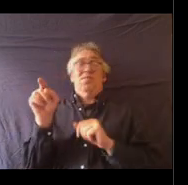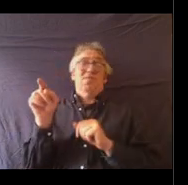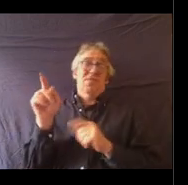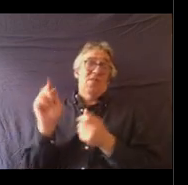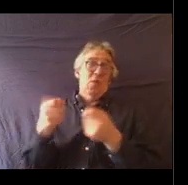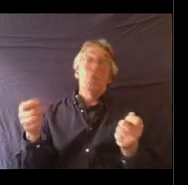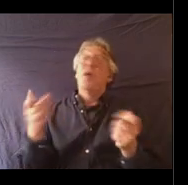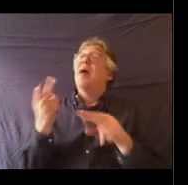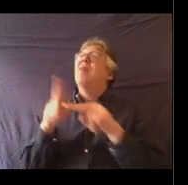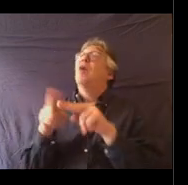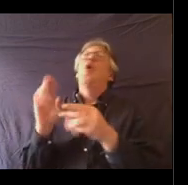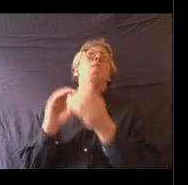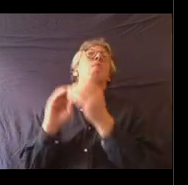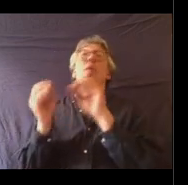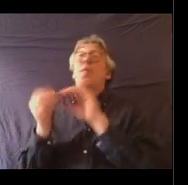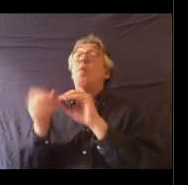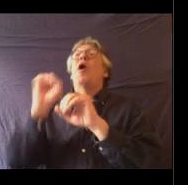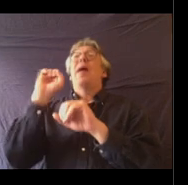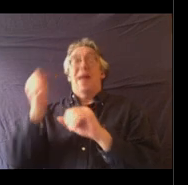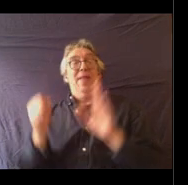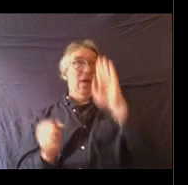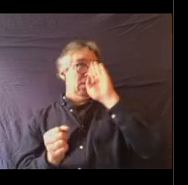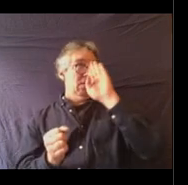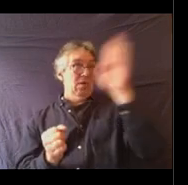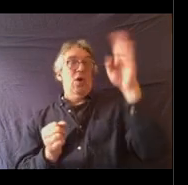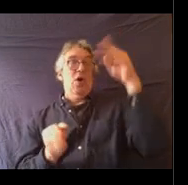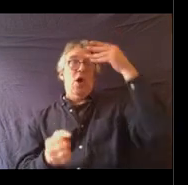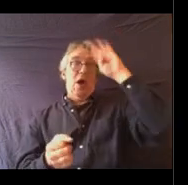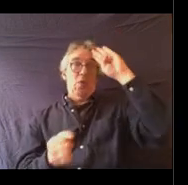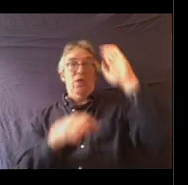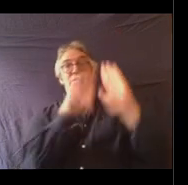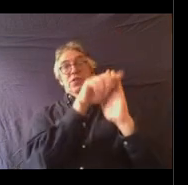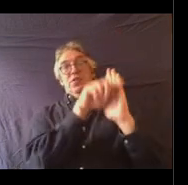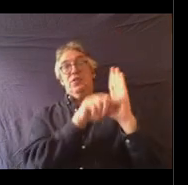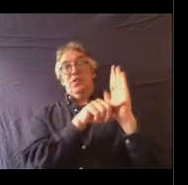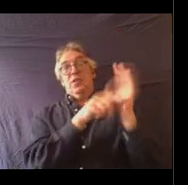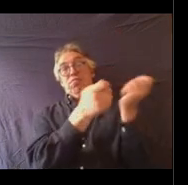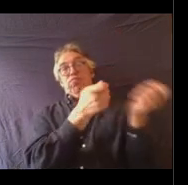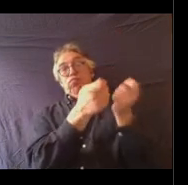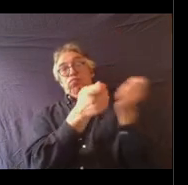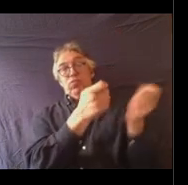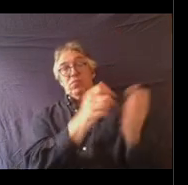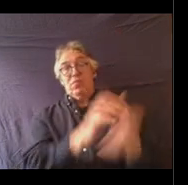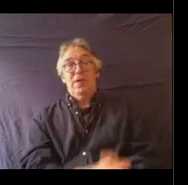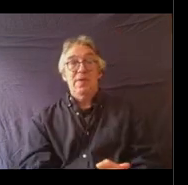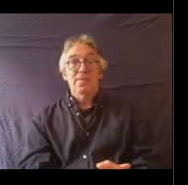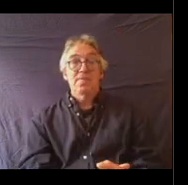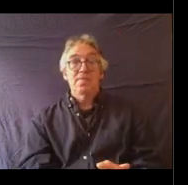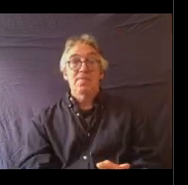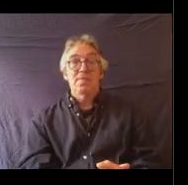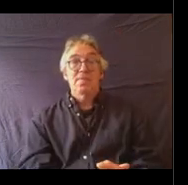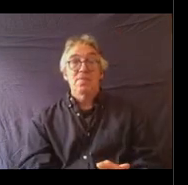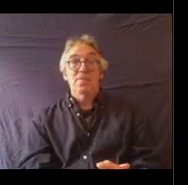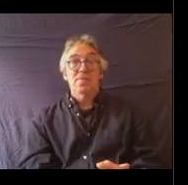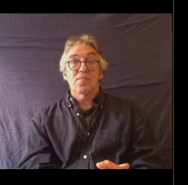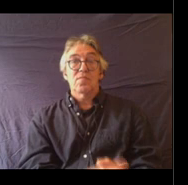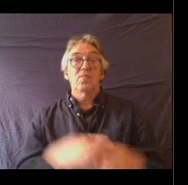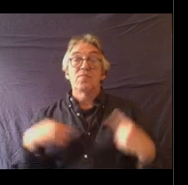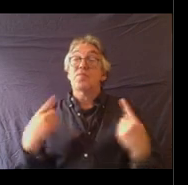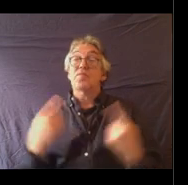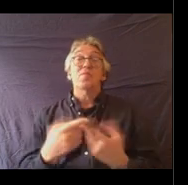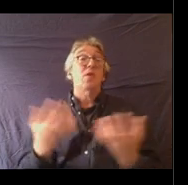user can complain with the Irish regulator or with the Irish authorities. What we would really like to work